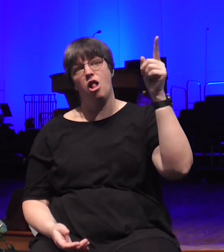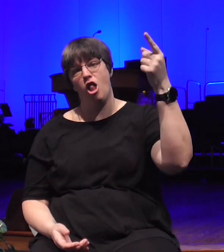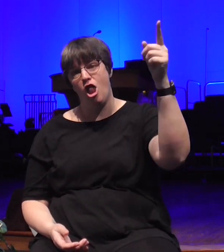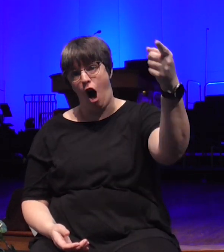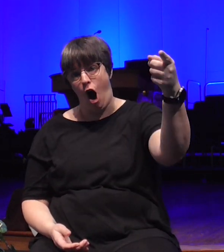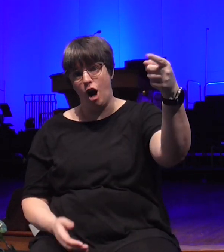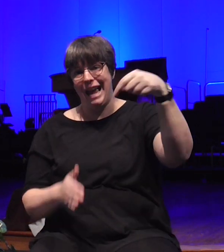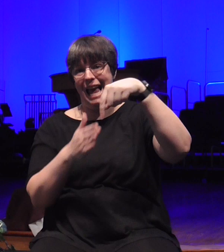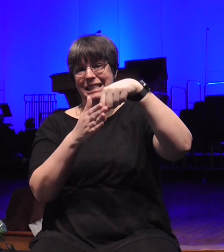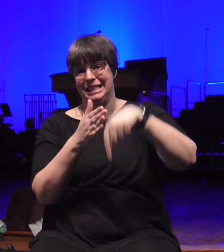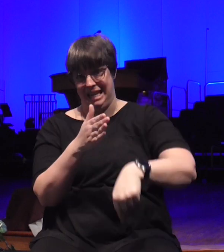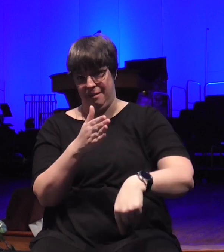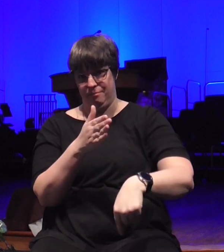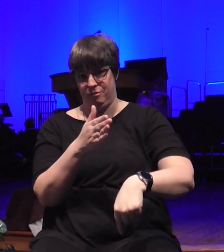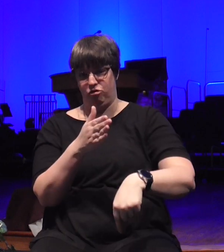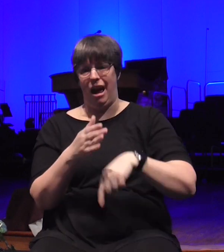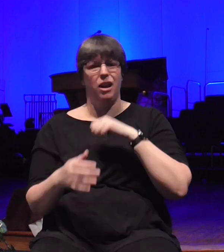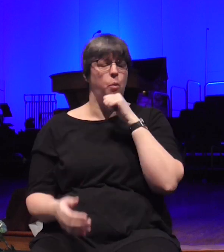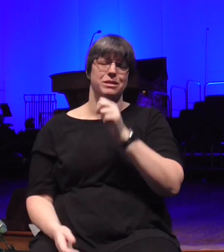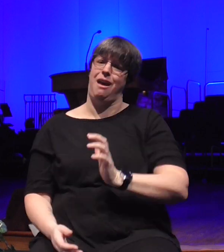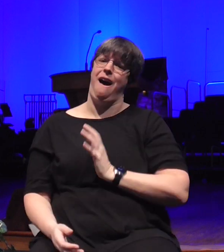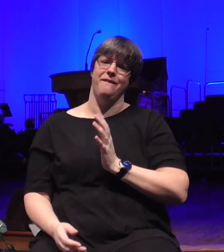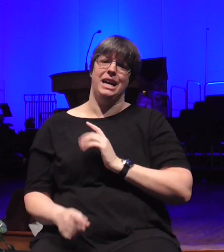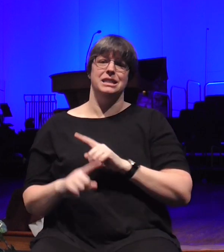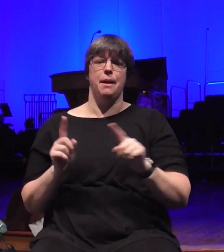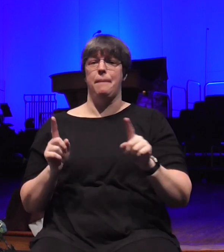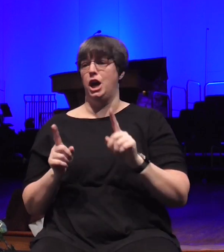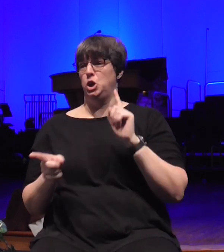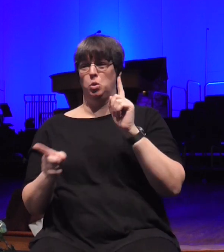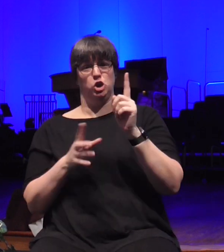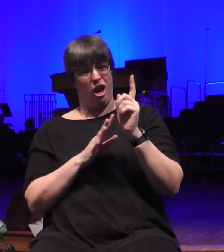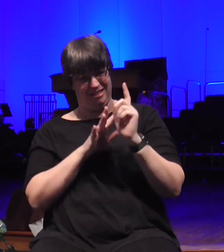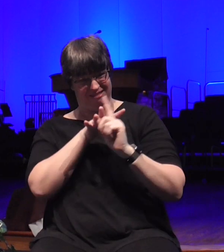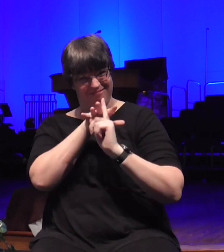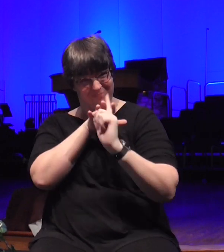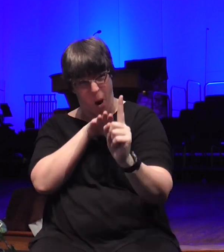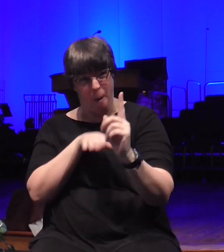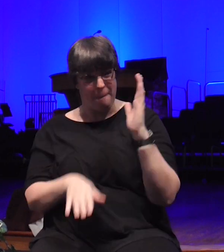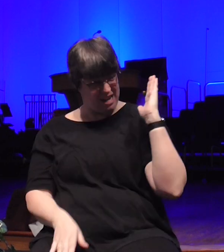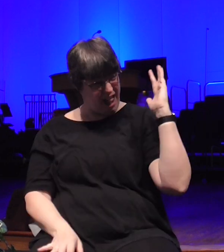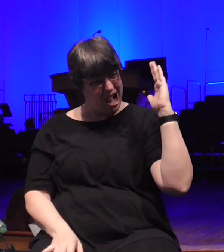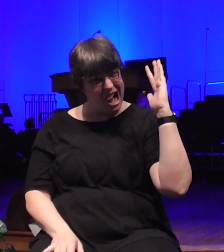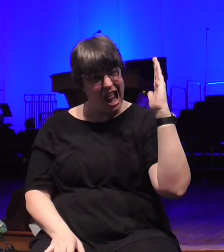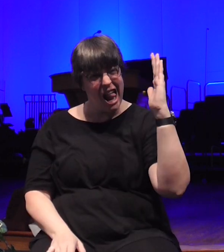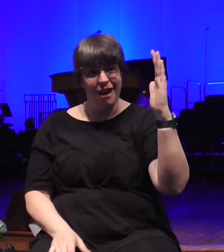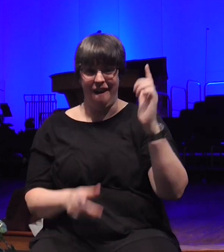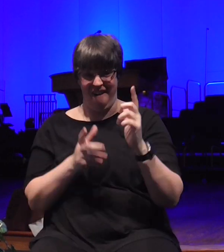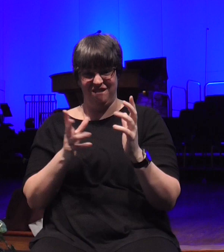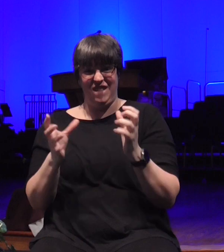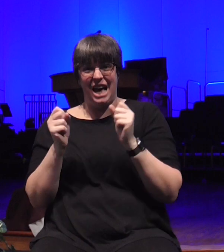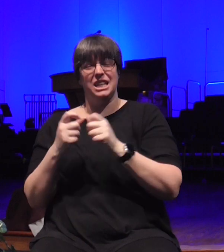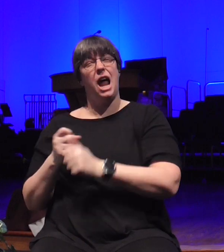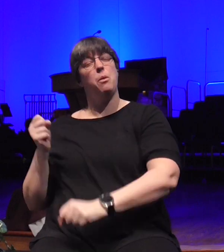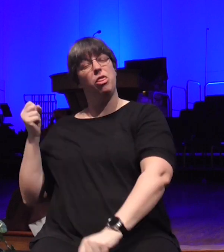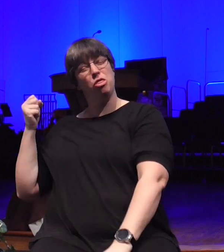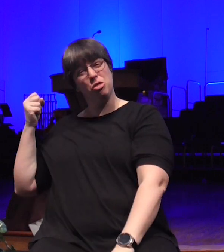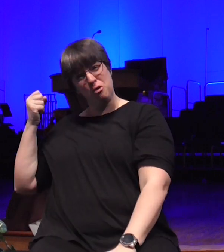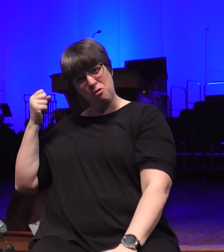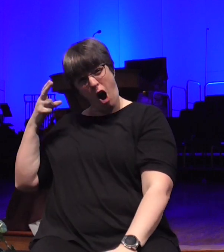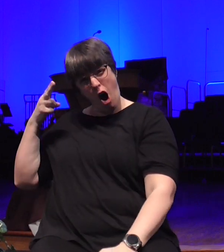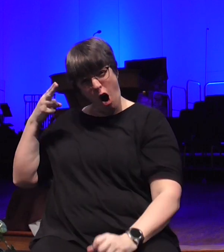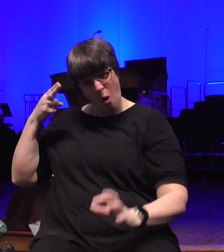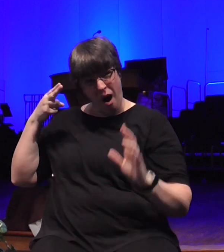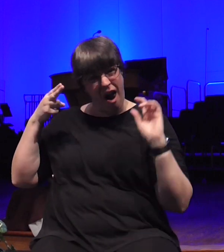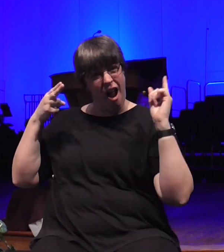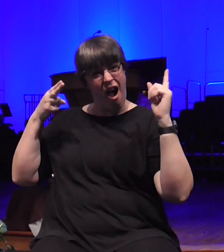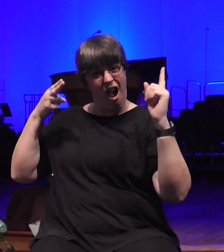deep route. Now, it wasn't fancy or intricate. You just took off straight down the sideline as fast as you could run, and I'd launch that football out in front